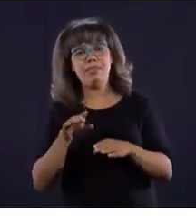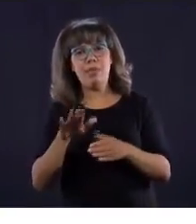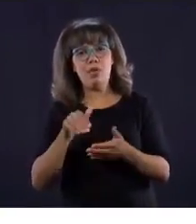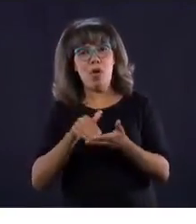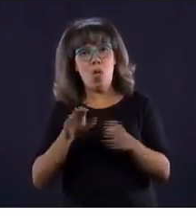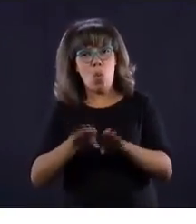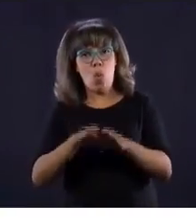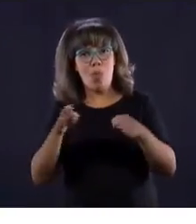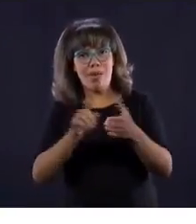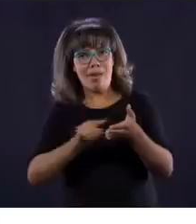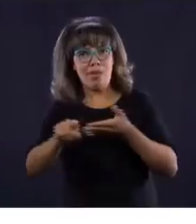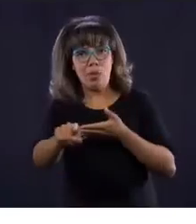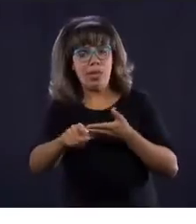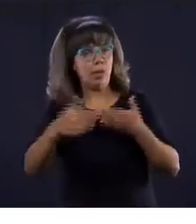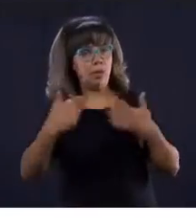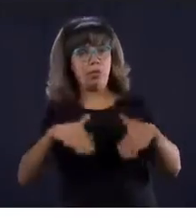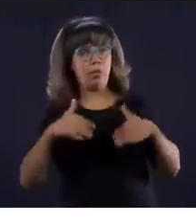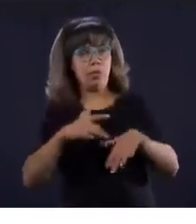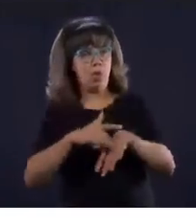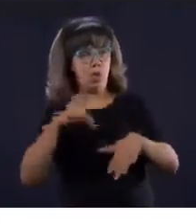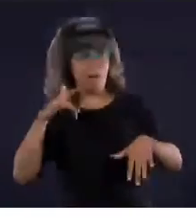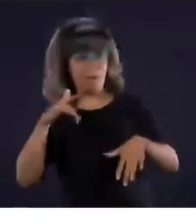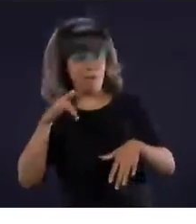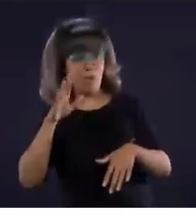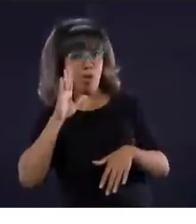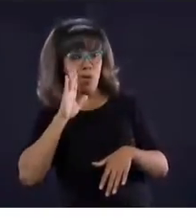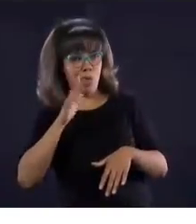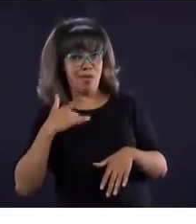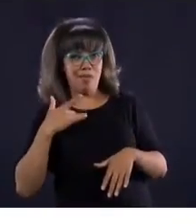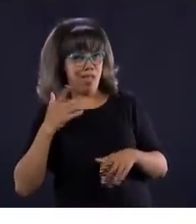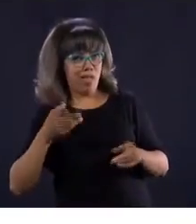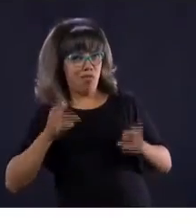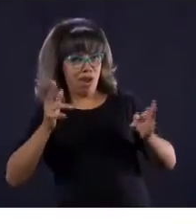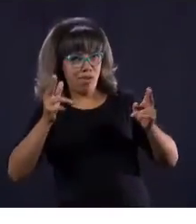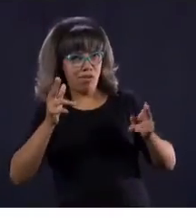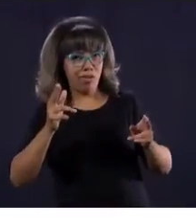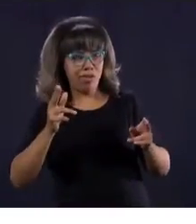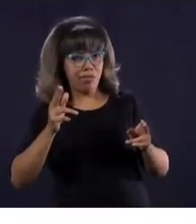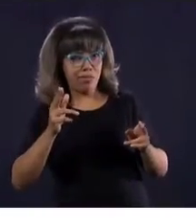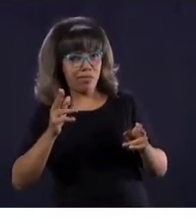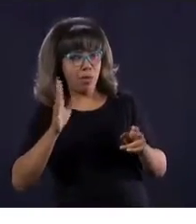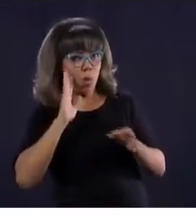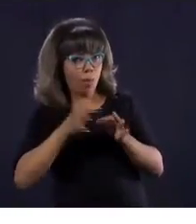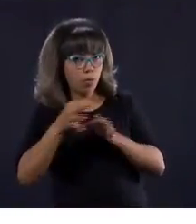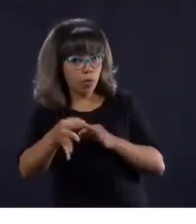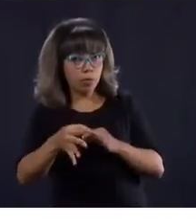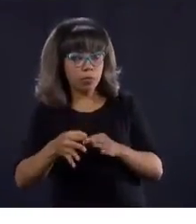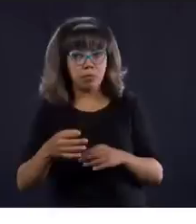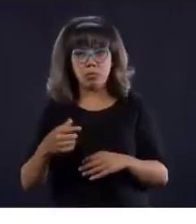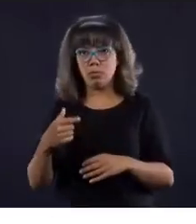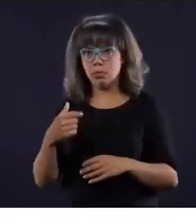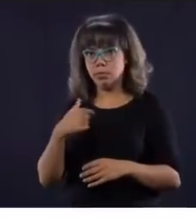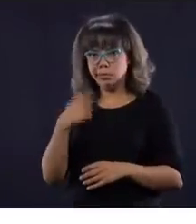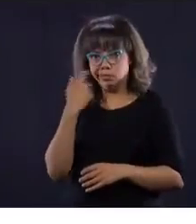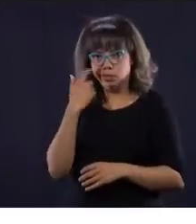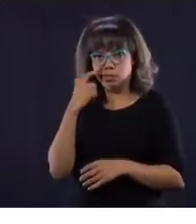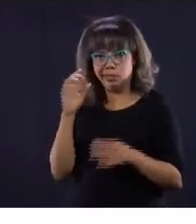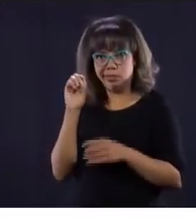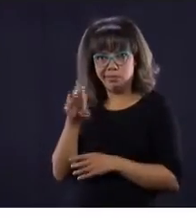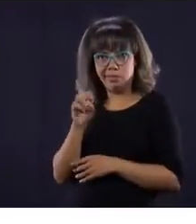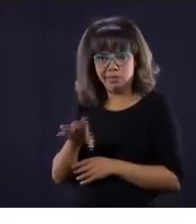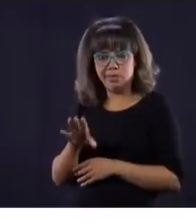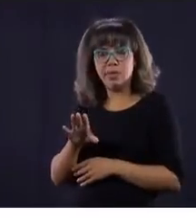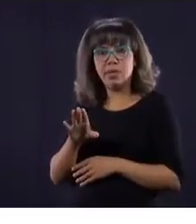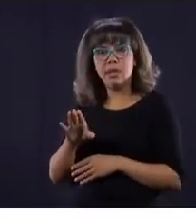Thank you. And what about schools and… Schools? We still have two weeks to look at the figures before taking a decision,